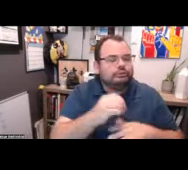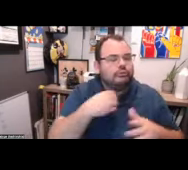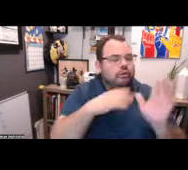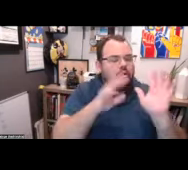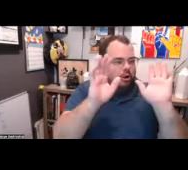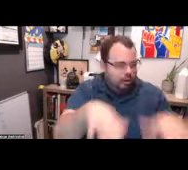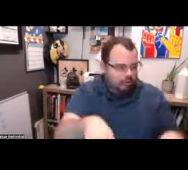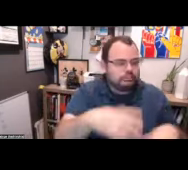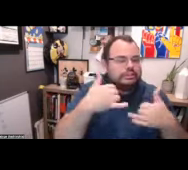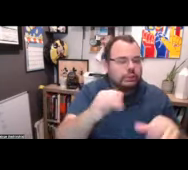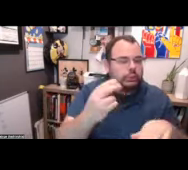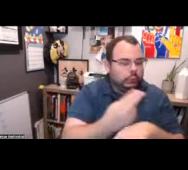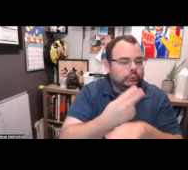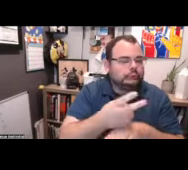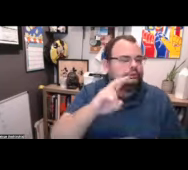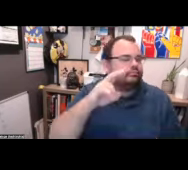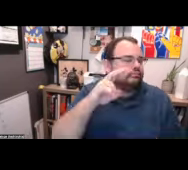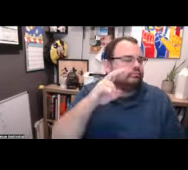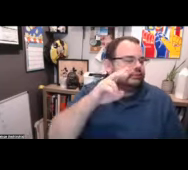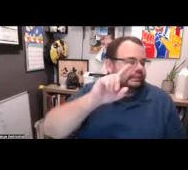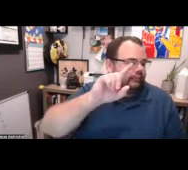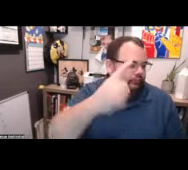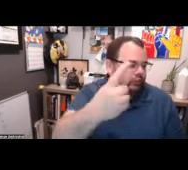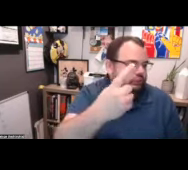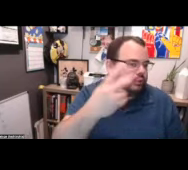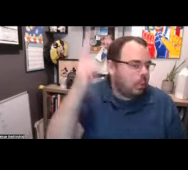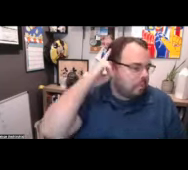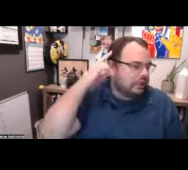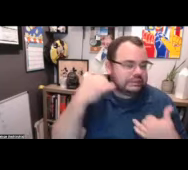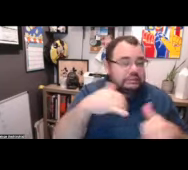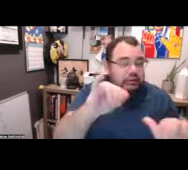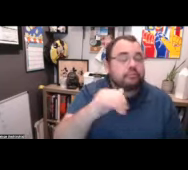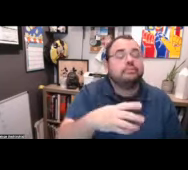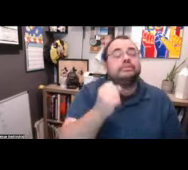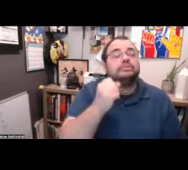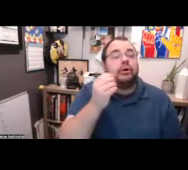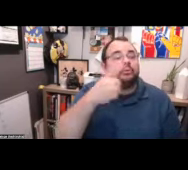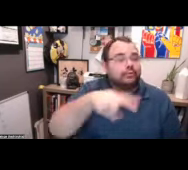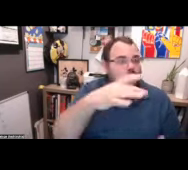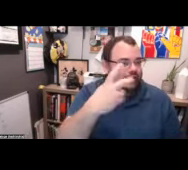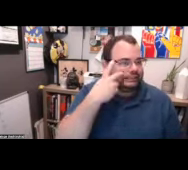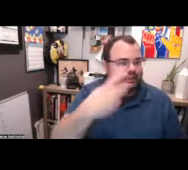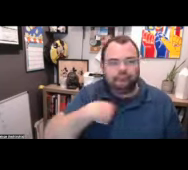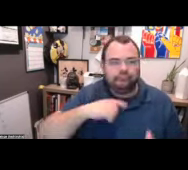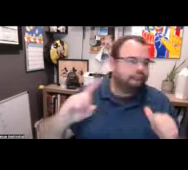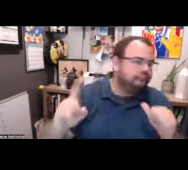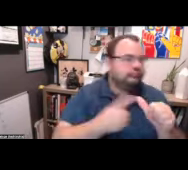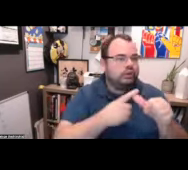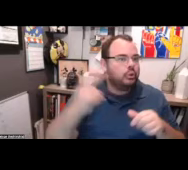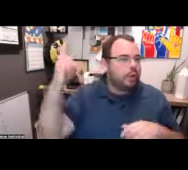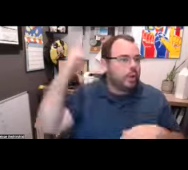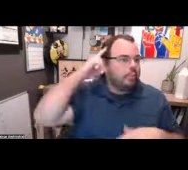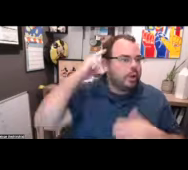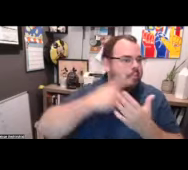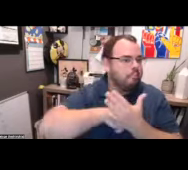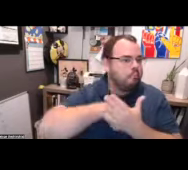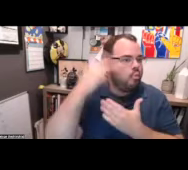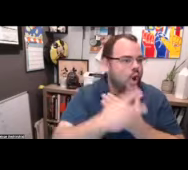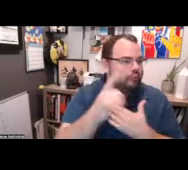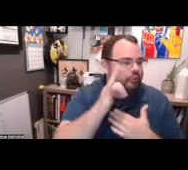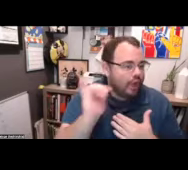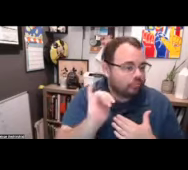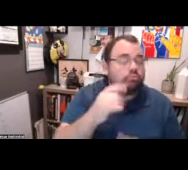because my brain, isn't used to it so much. So the first one I still use. So you